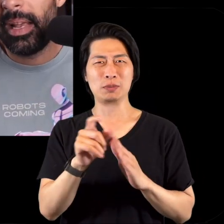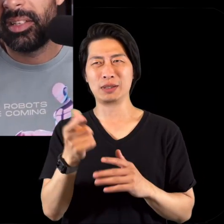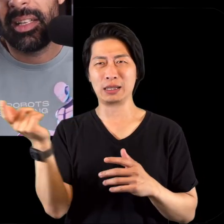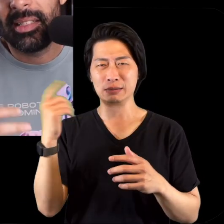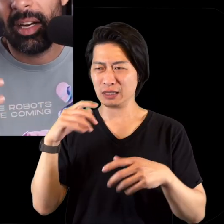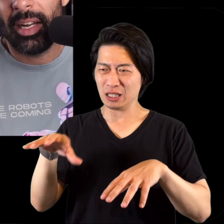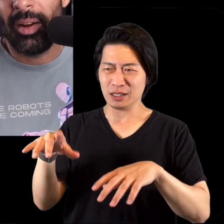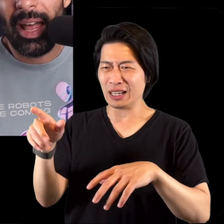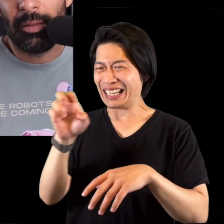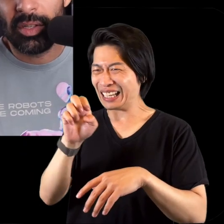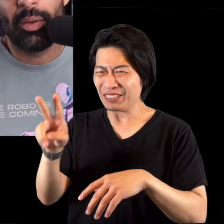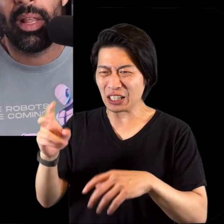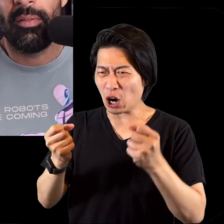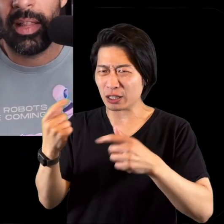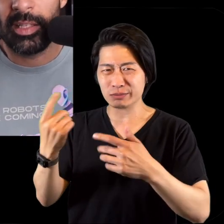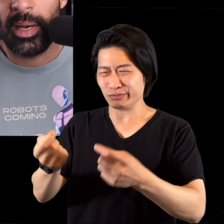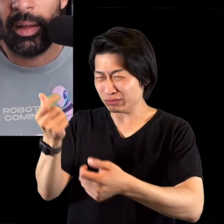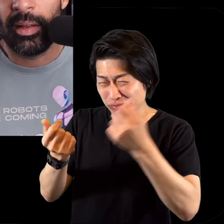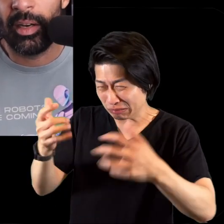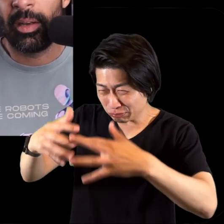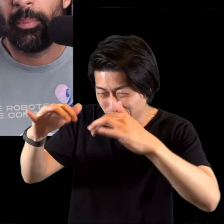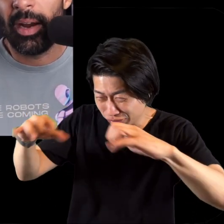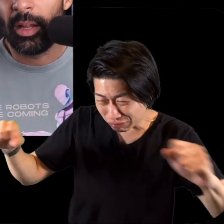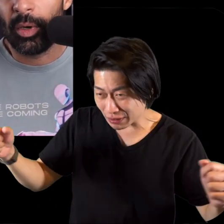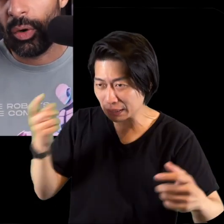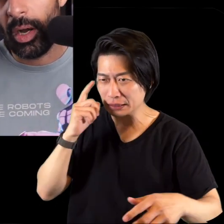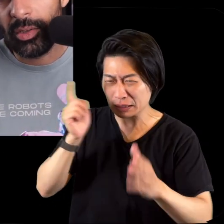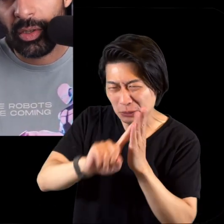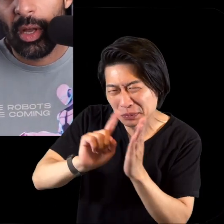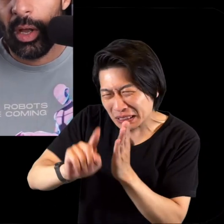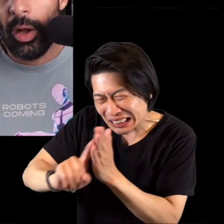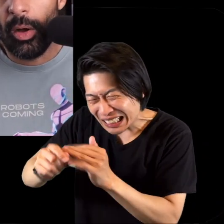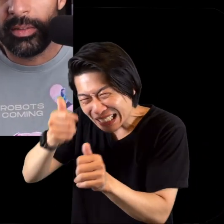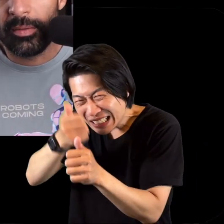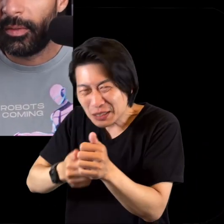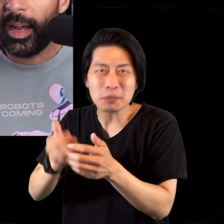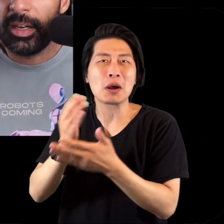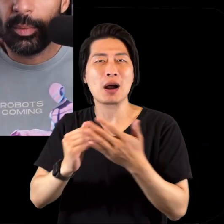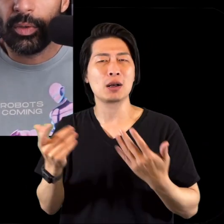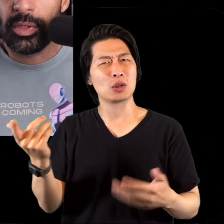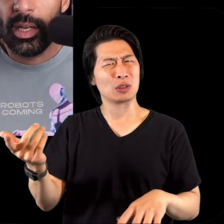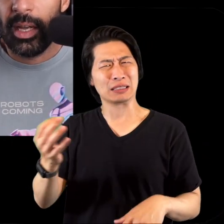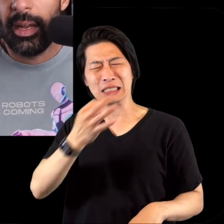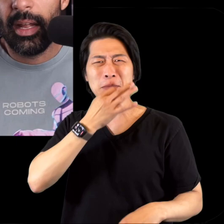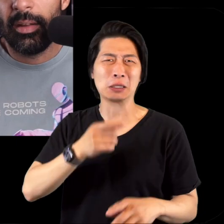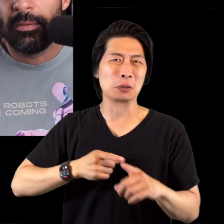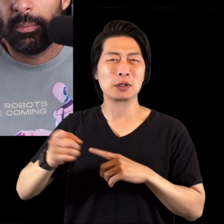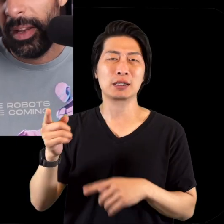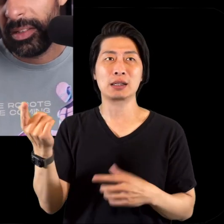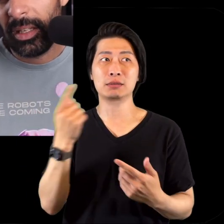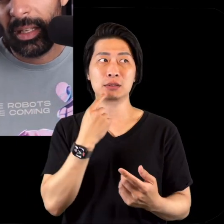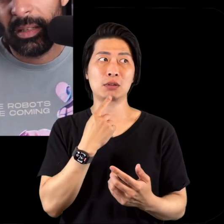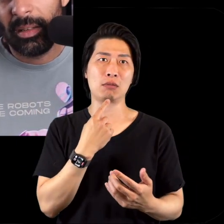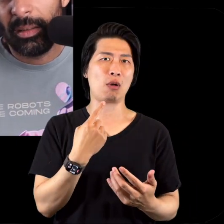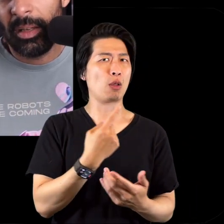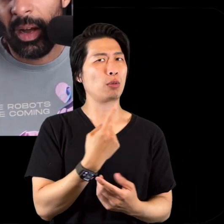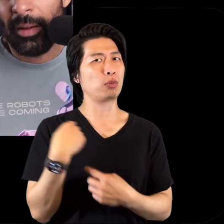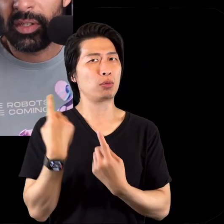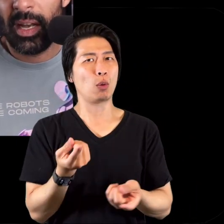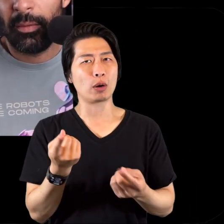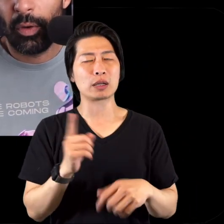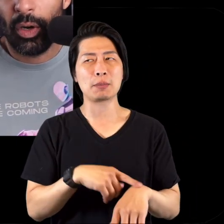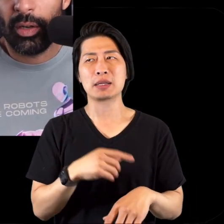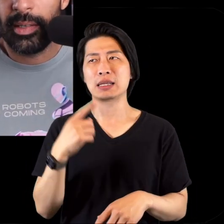They basically tear down every single EV that's been out there and compare them across all different variables. And they've basically